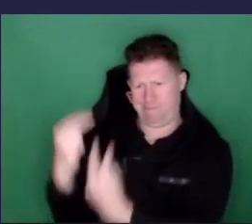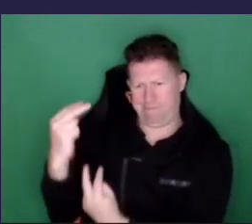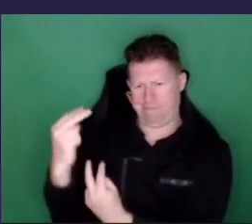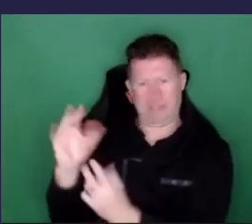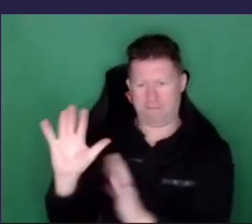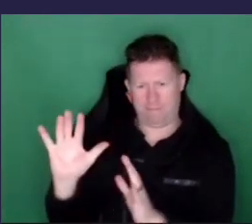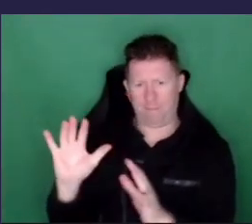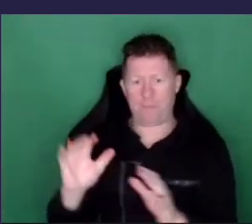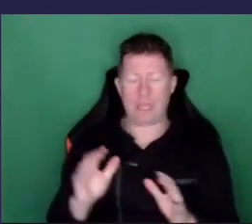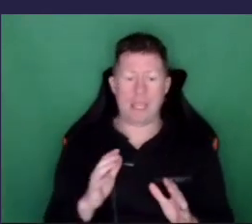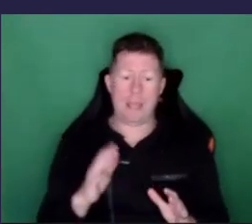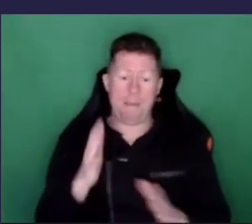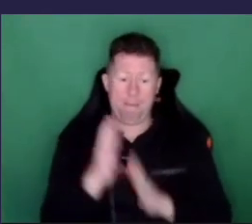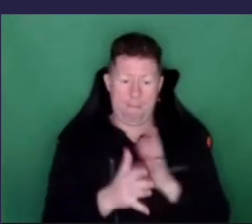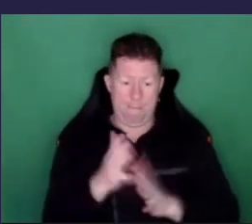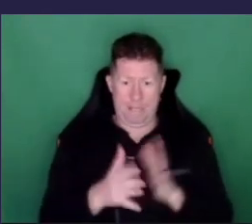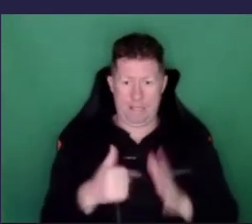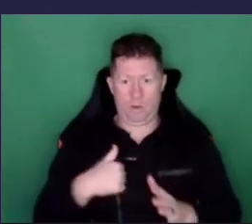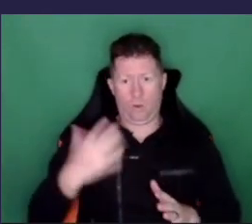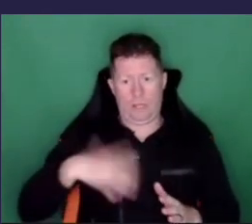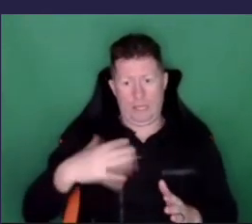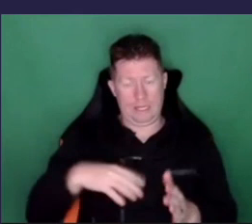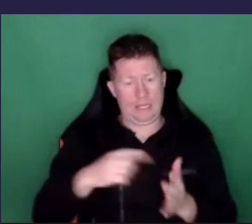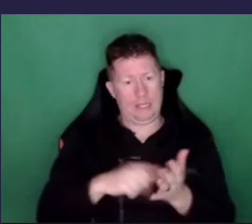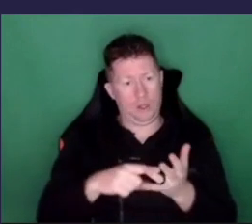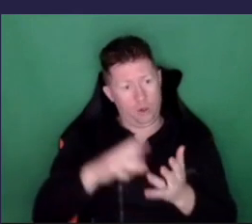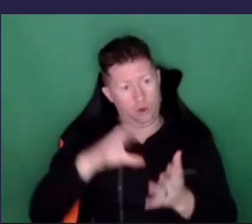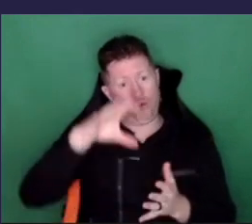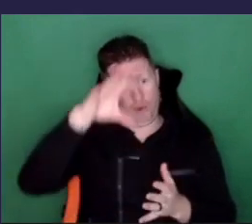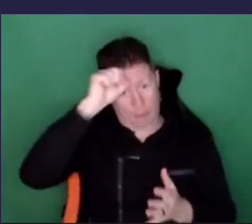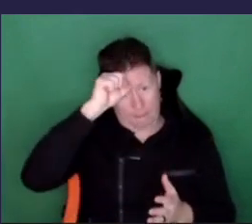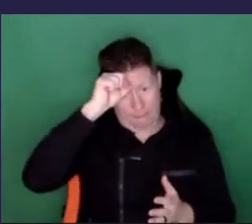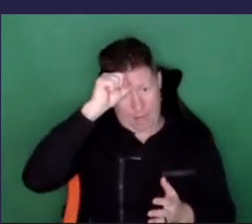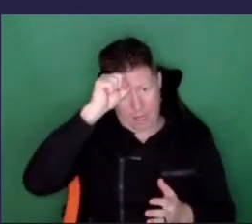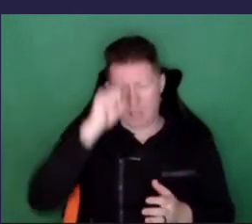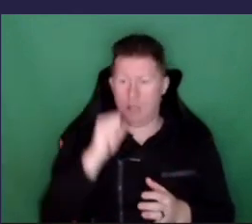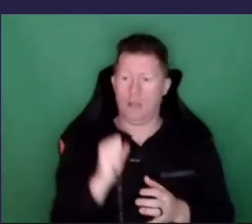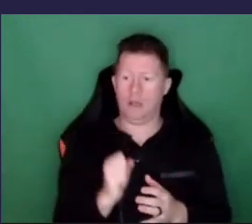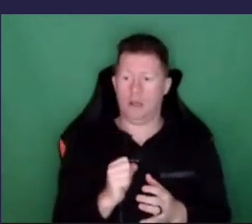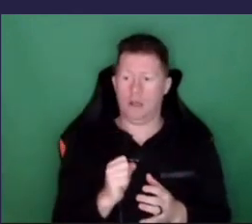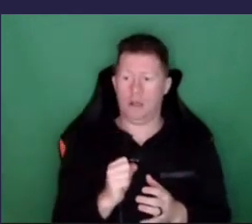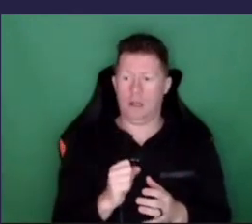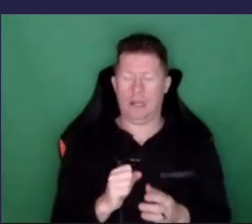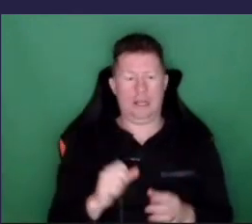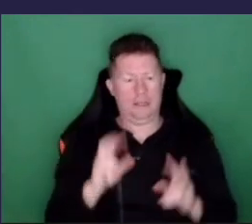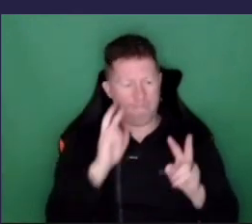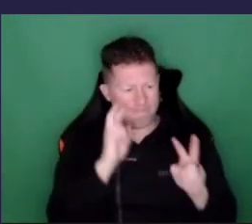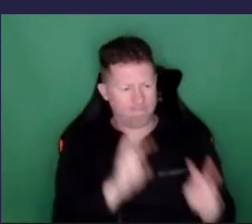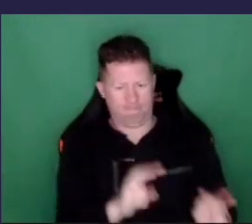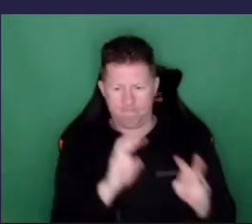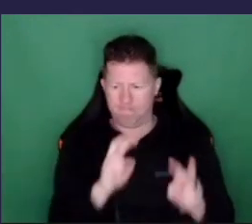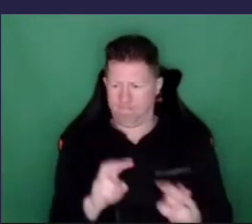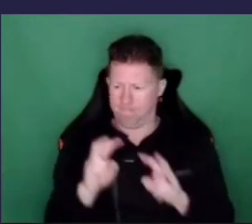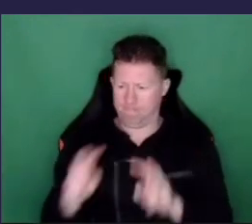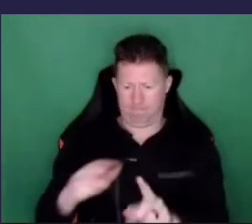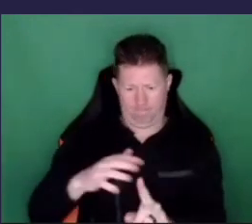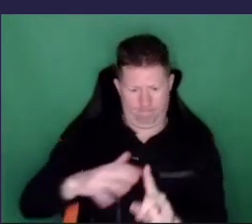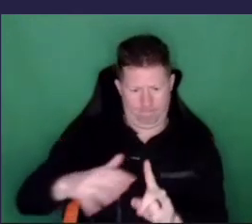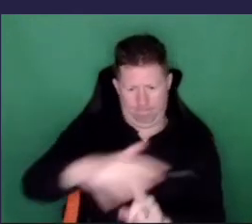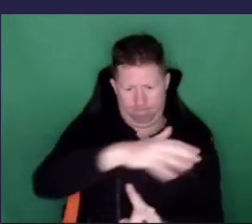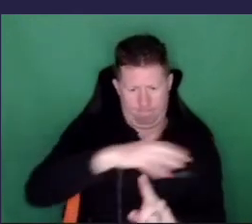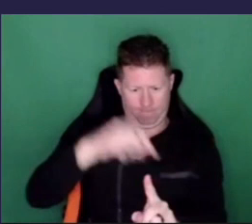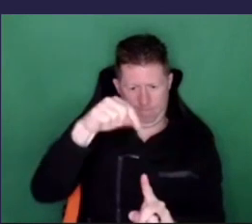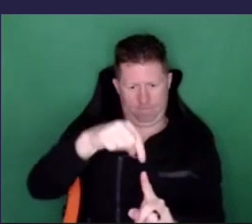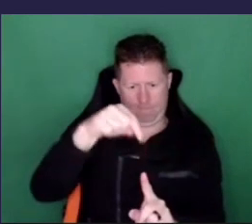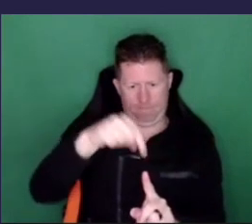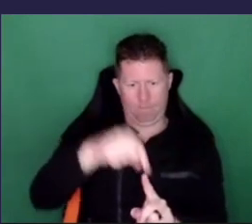And so sometimes I think we need to remind ourselves that it's important to pay attention to the setting and figure out a little